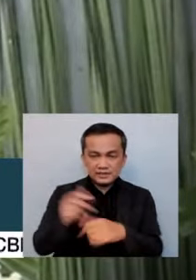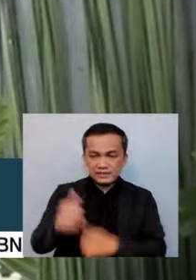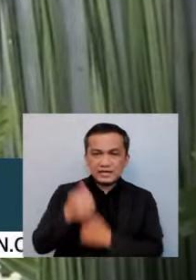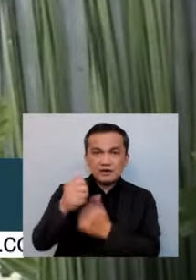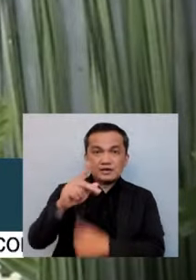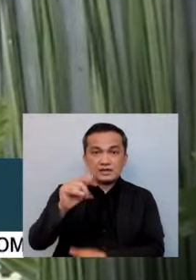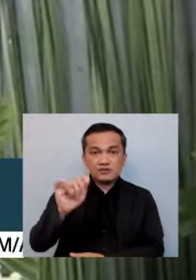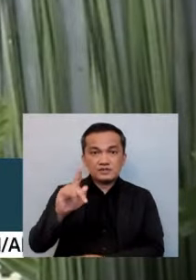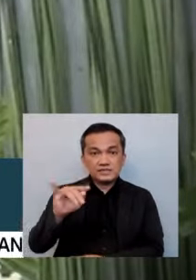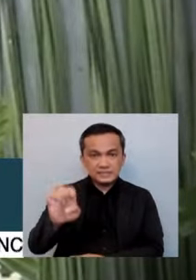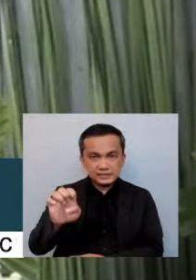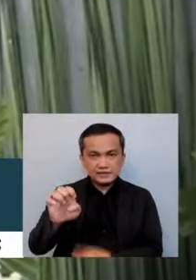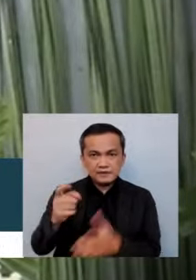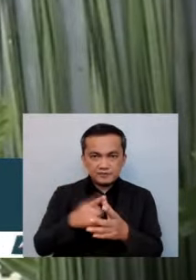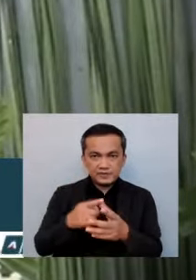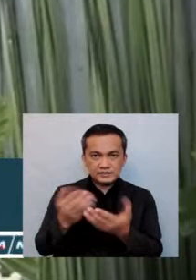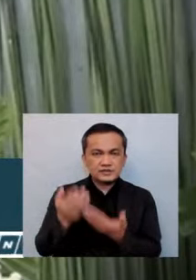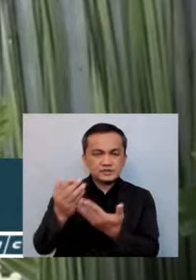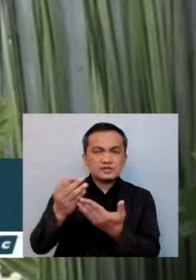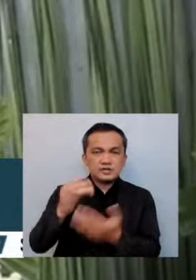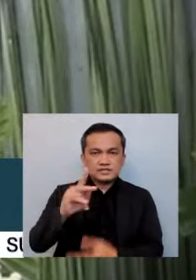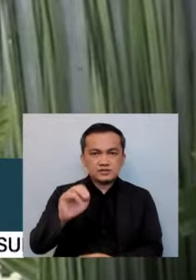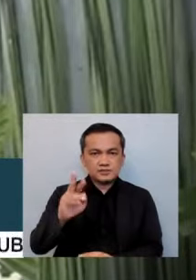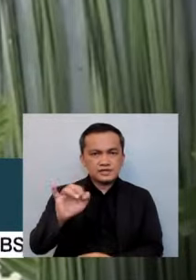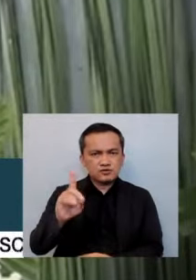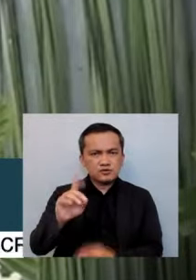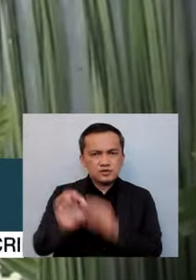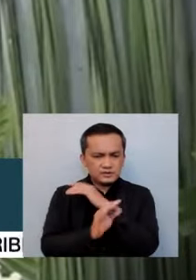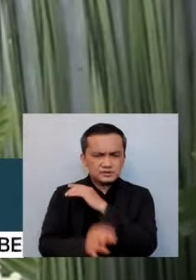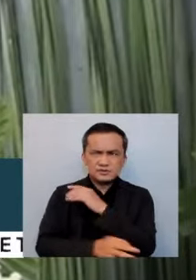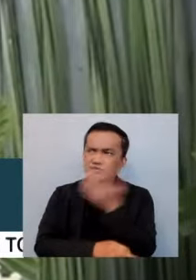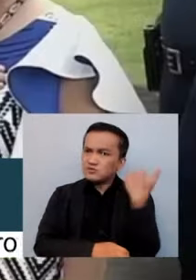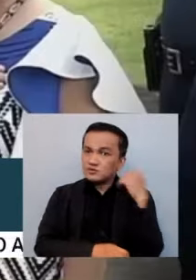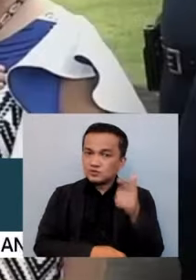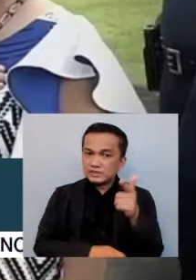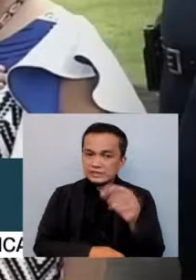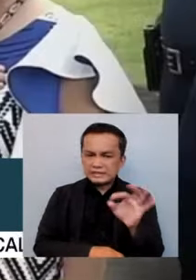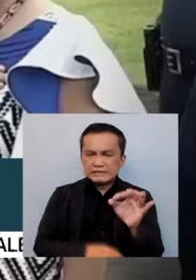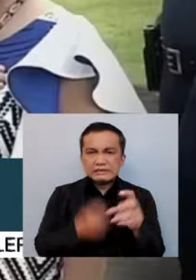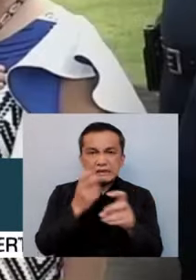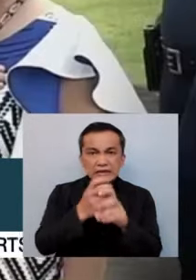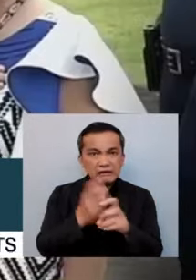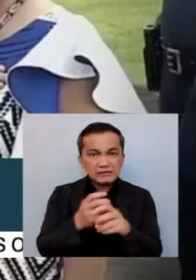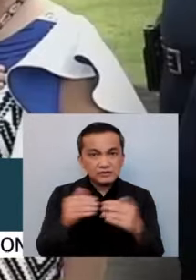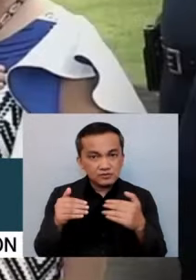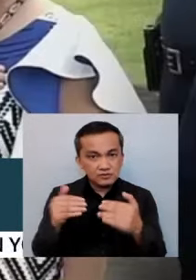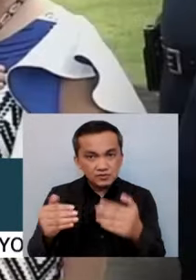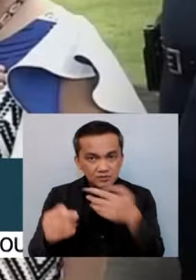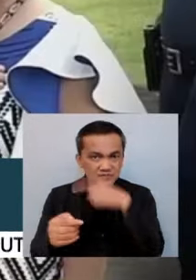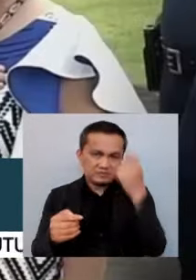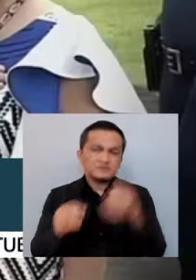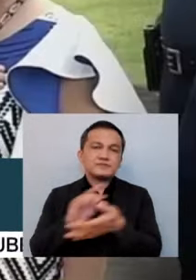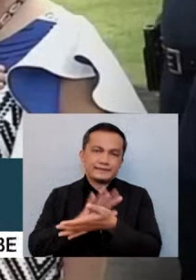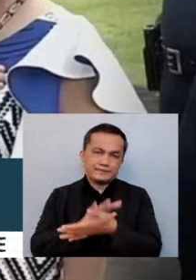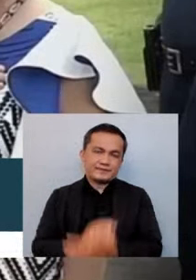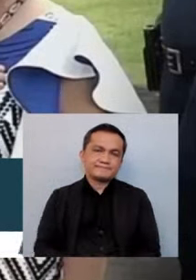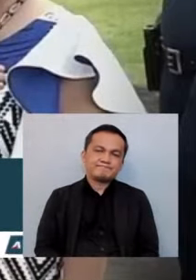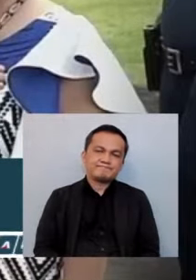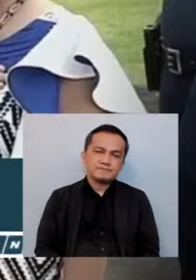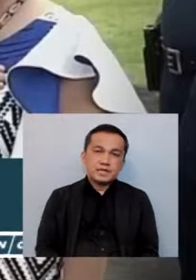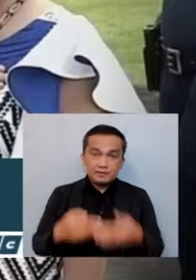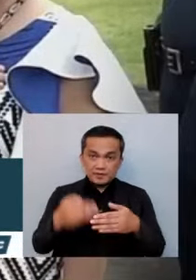was first launched by the Jesse Robredo Foundation in 2019, but had difficulty to continue due to the pandemic. Prior to the